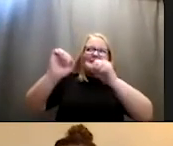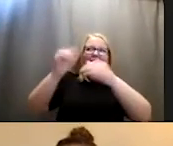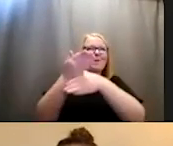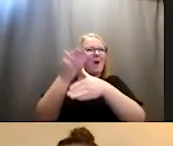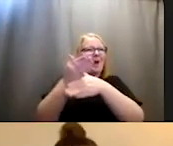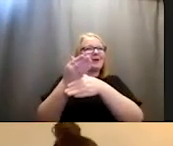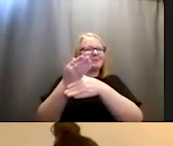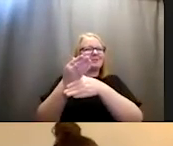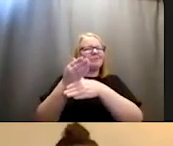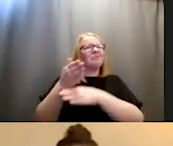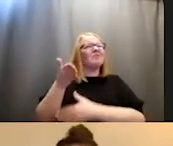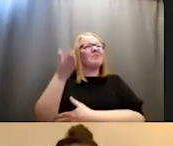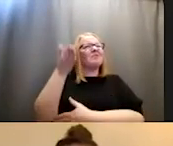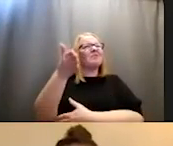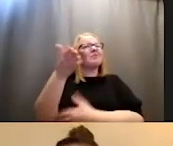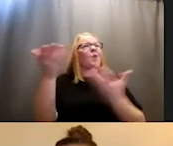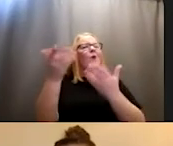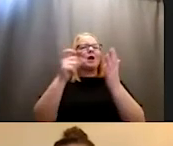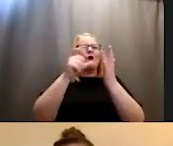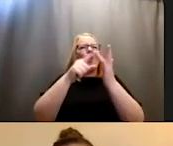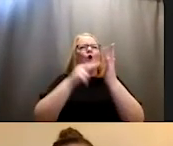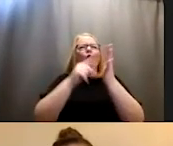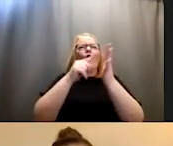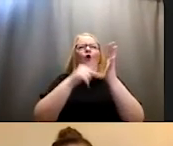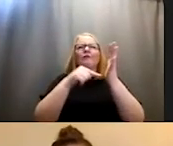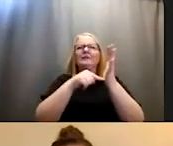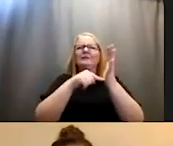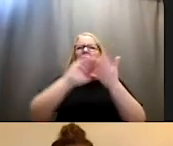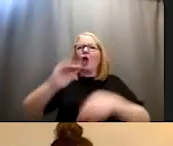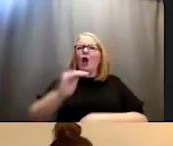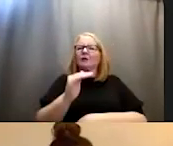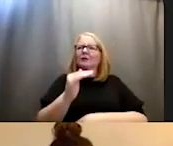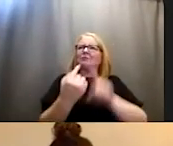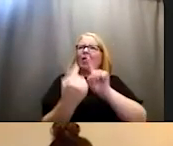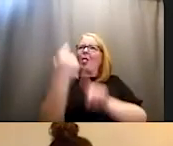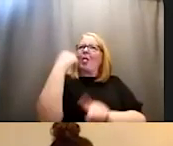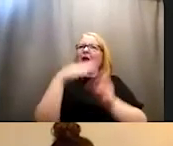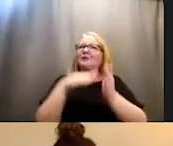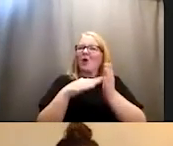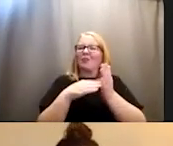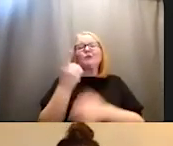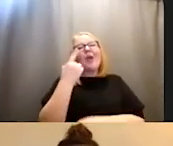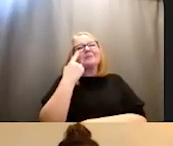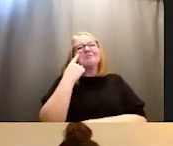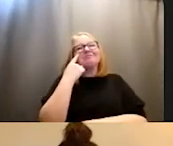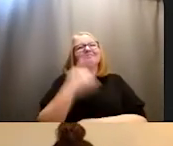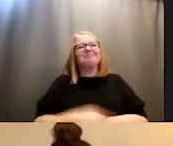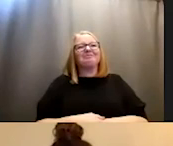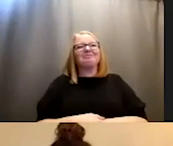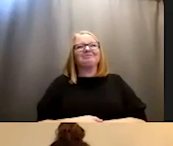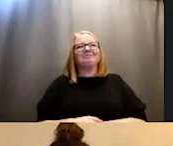think it's parked up in Covent Garden, or was up until last month, so maybe you can go and visit.